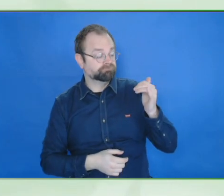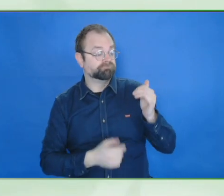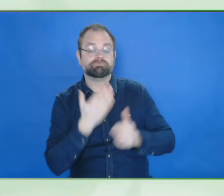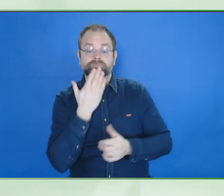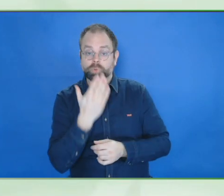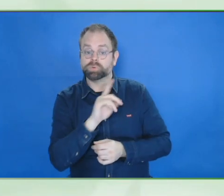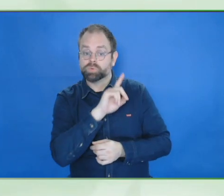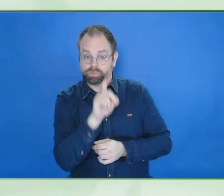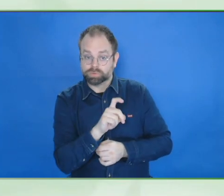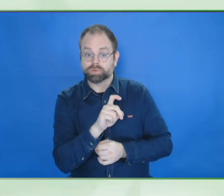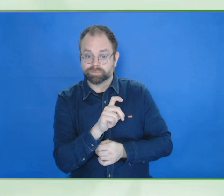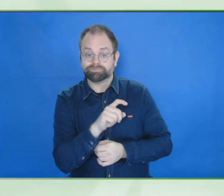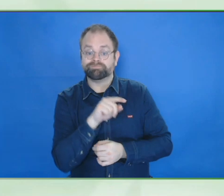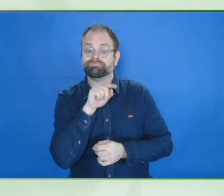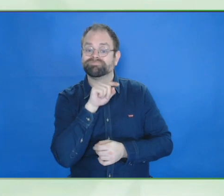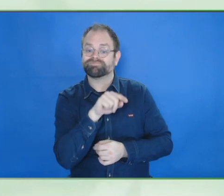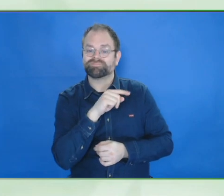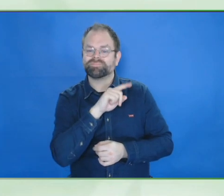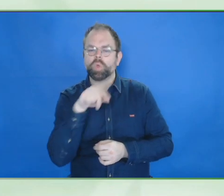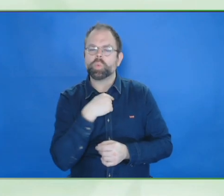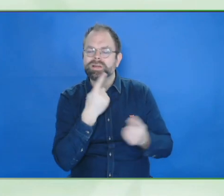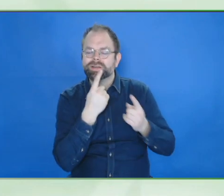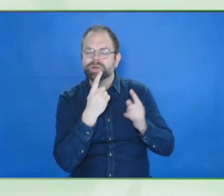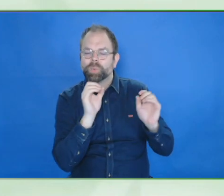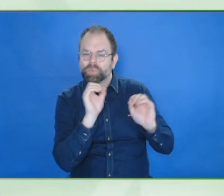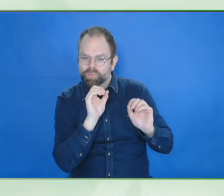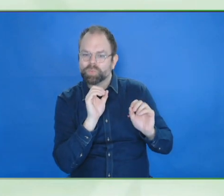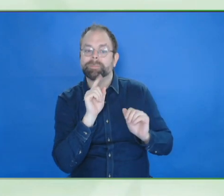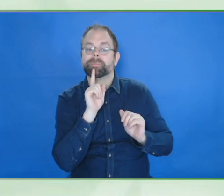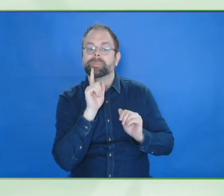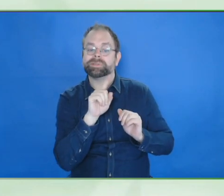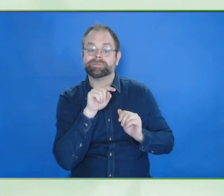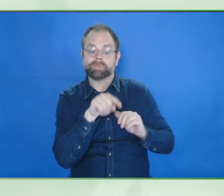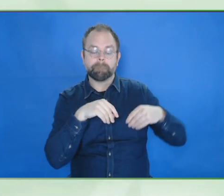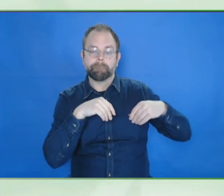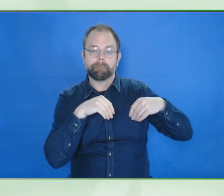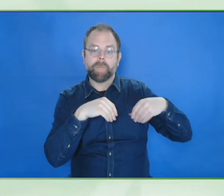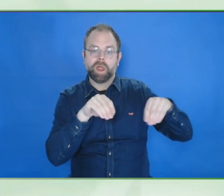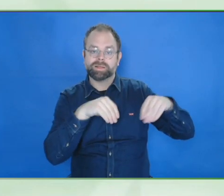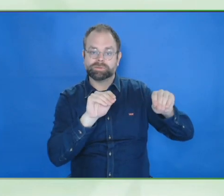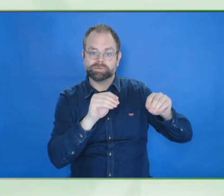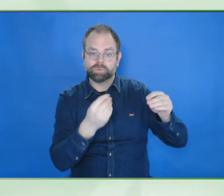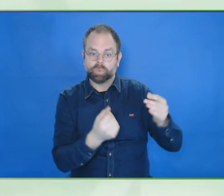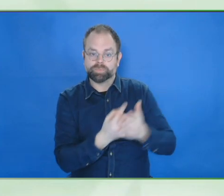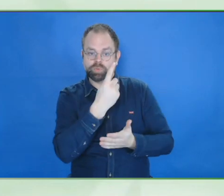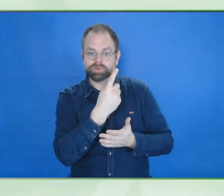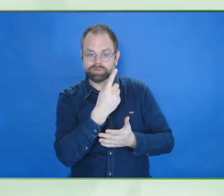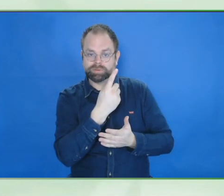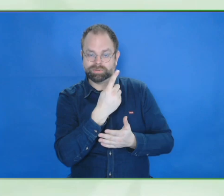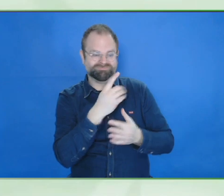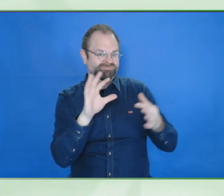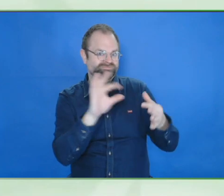the disability community is the largest minority in the world. More than 1 million people have a disability. That's 15% of the population.